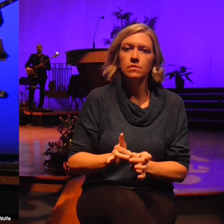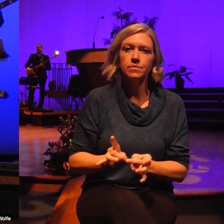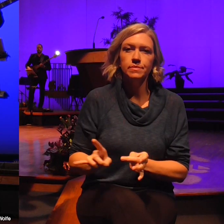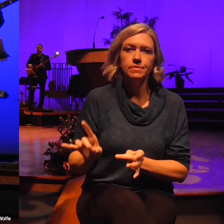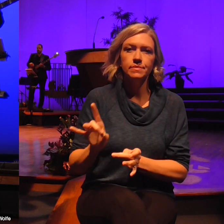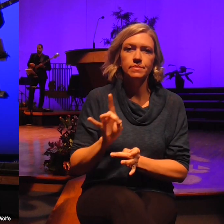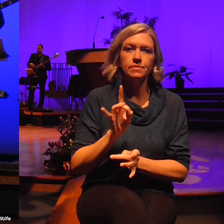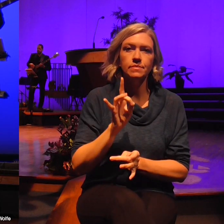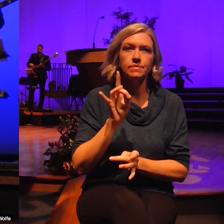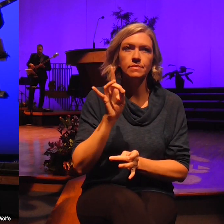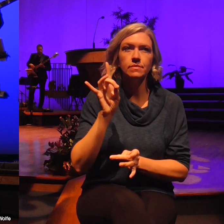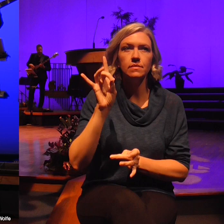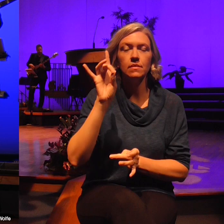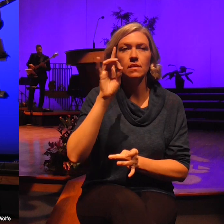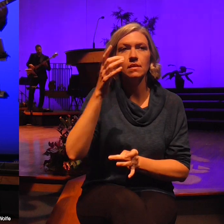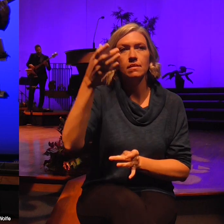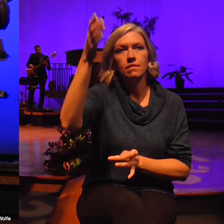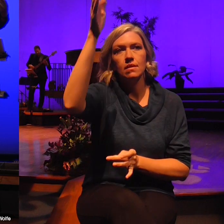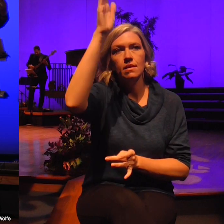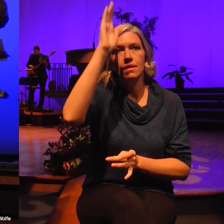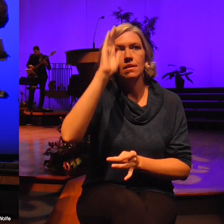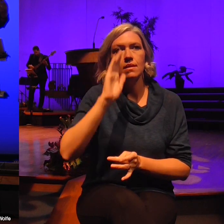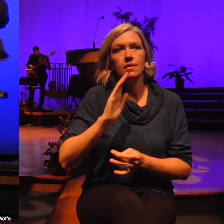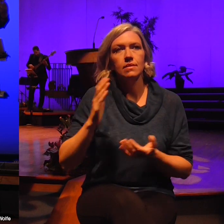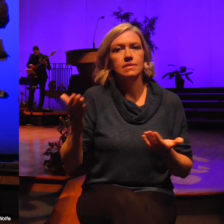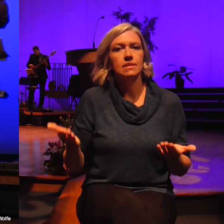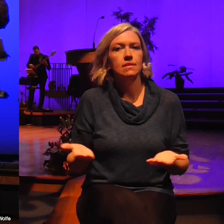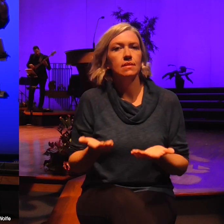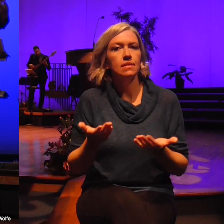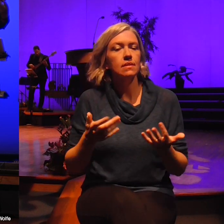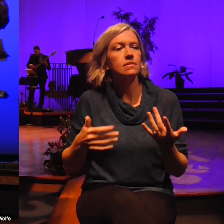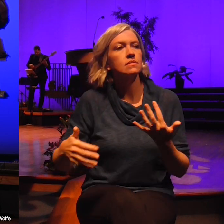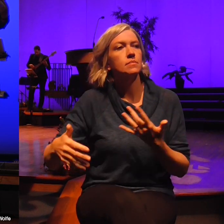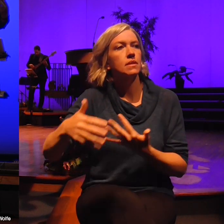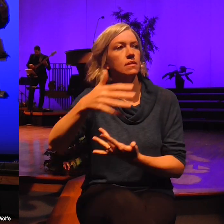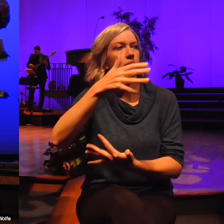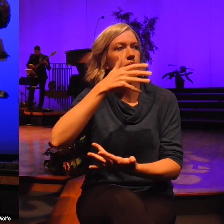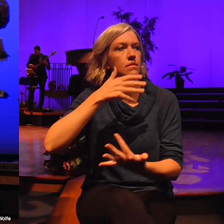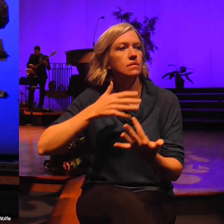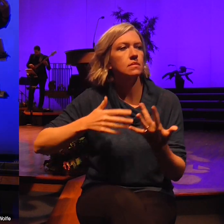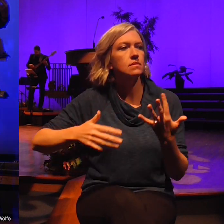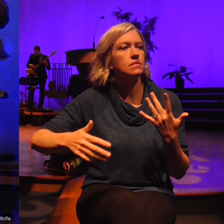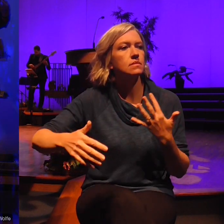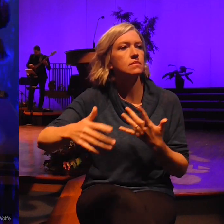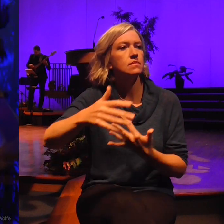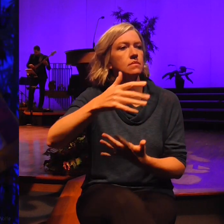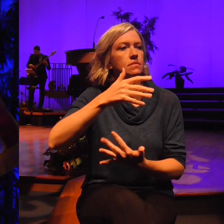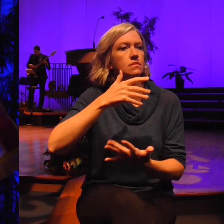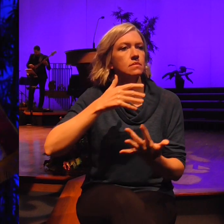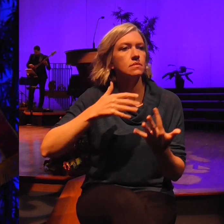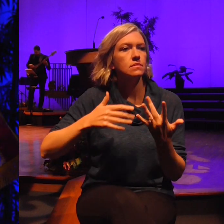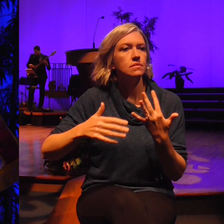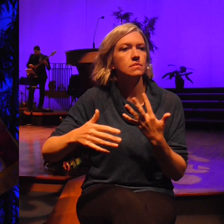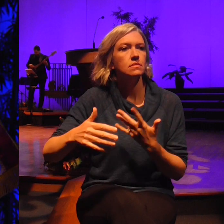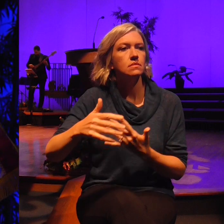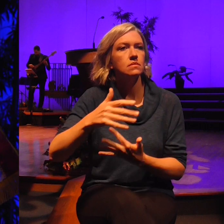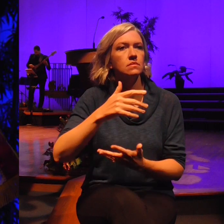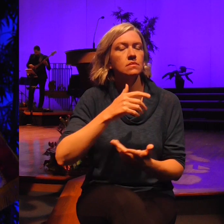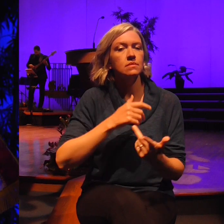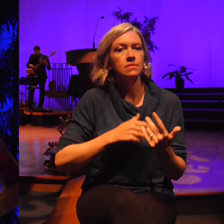Surely the presence of God is in this place.